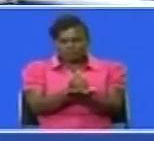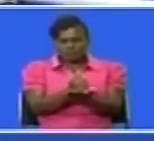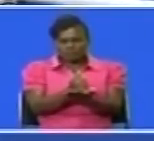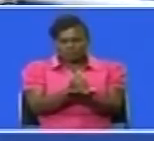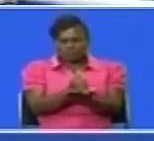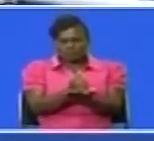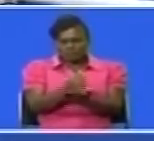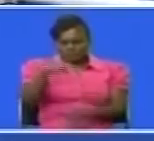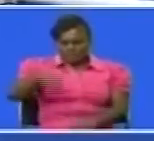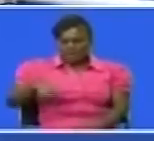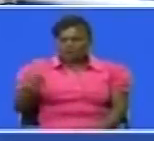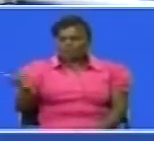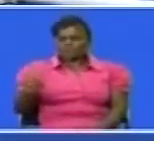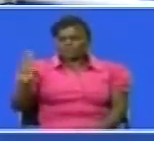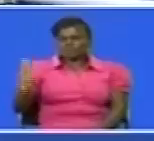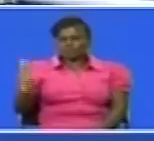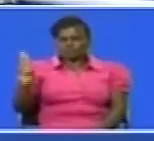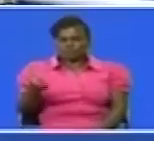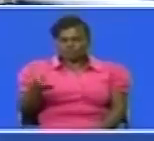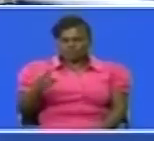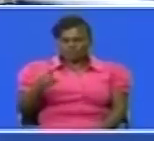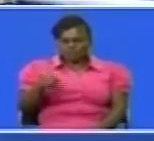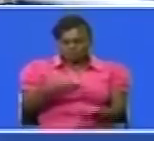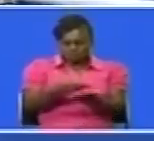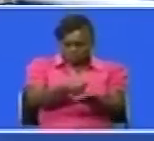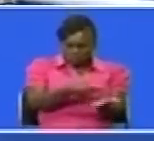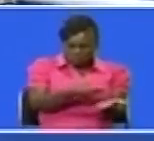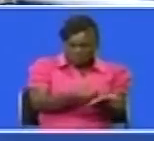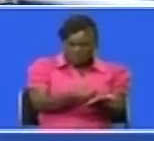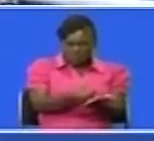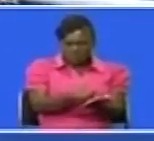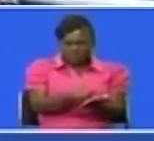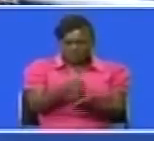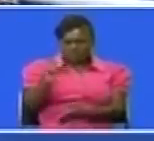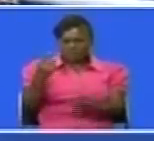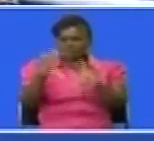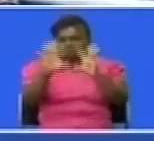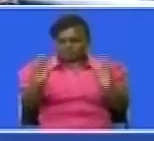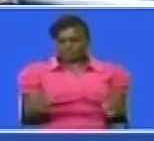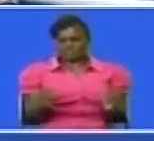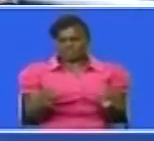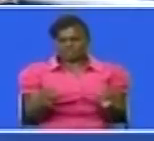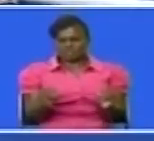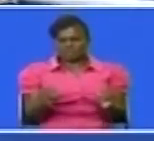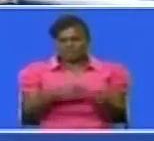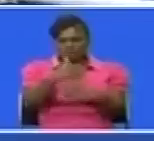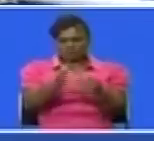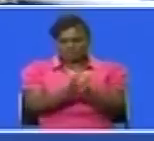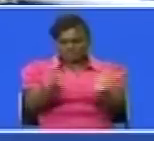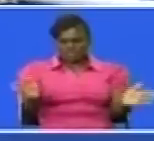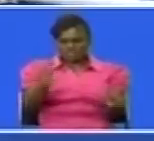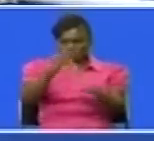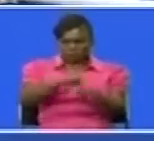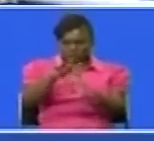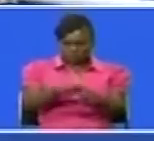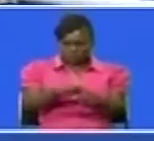was among the first people to do it, because he was a finance minister when we immediately in the first budget that after adopting devolution, even though it was postponed to happen